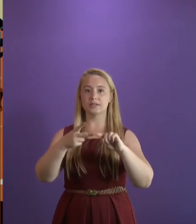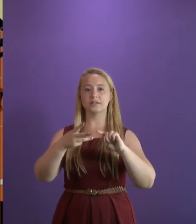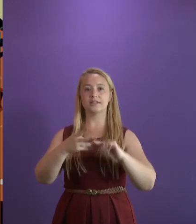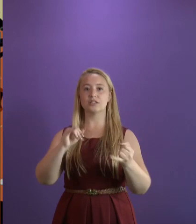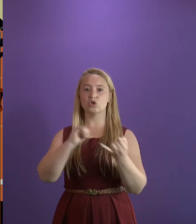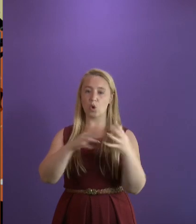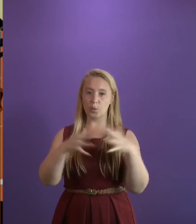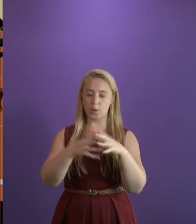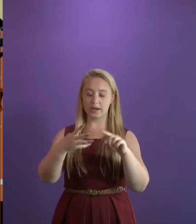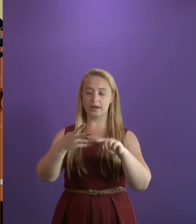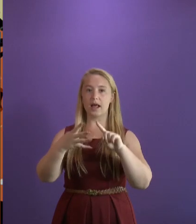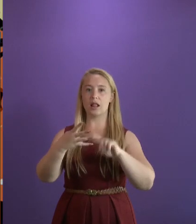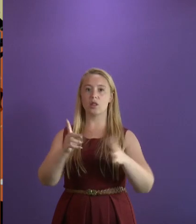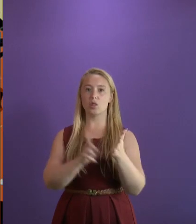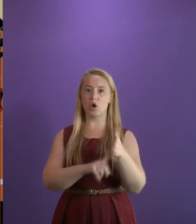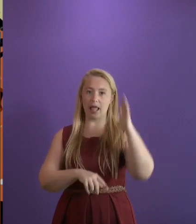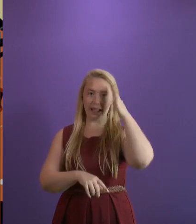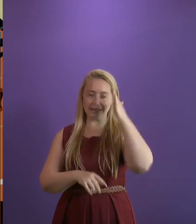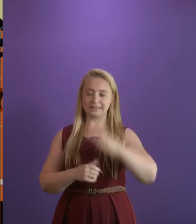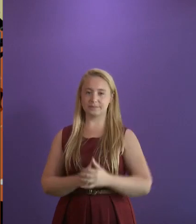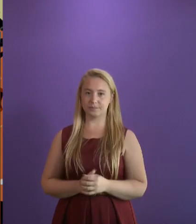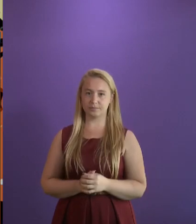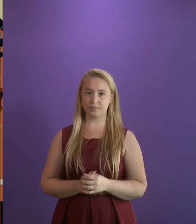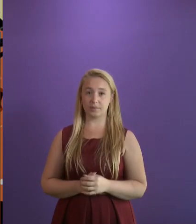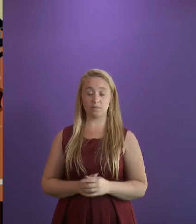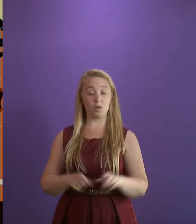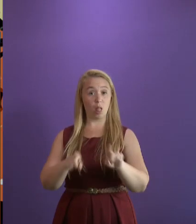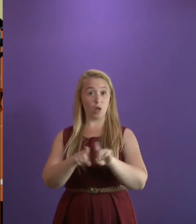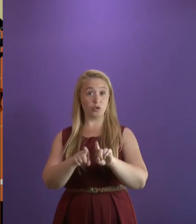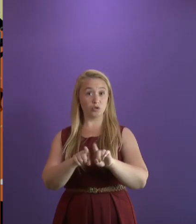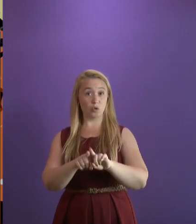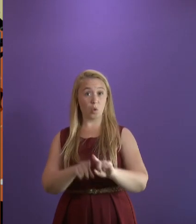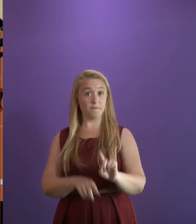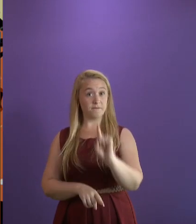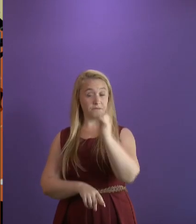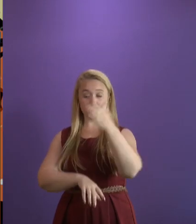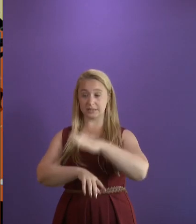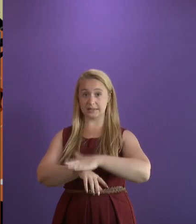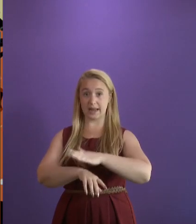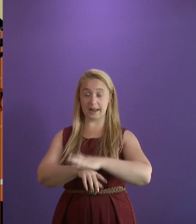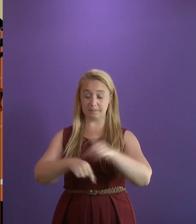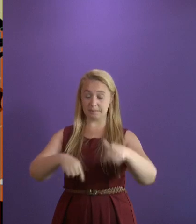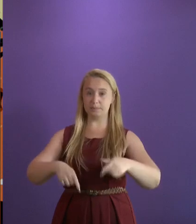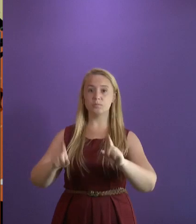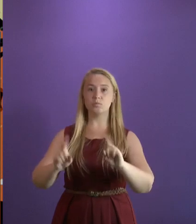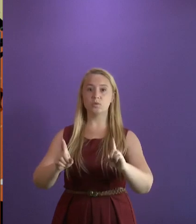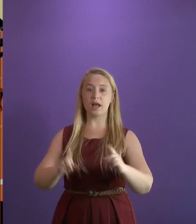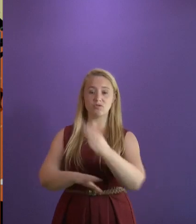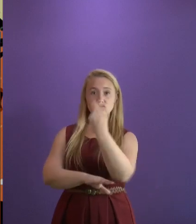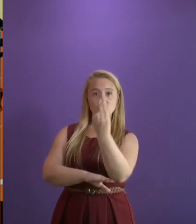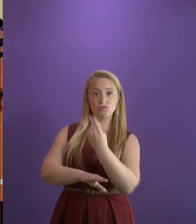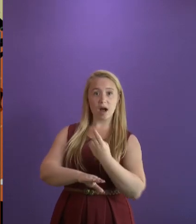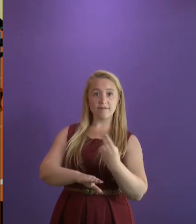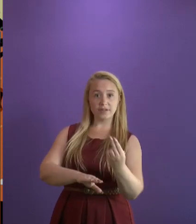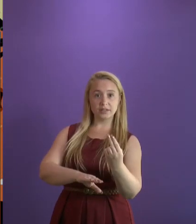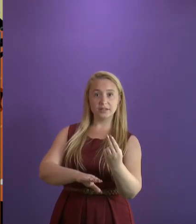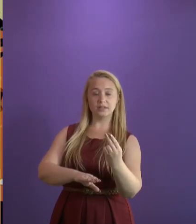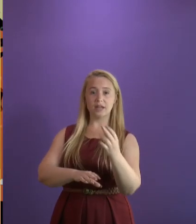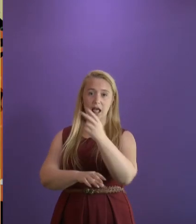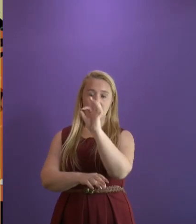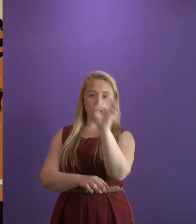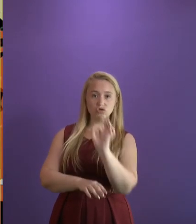Ilphead. We also have a first for our Parliament, I think, because we have a graphic illustrator, Linda